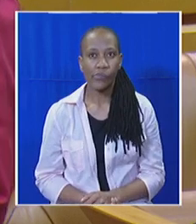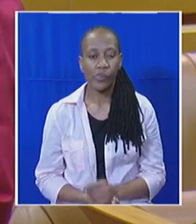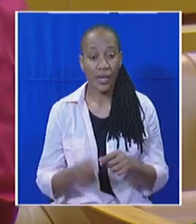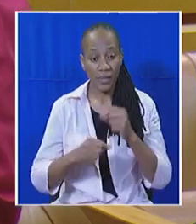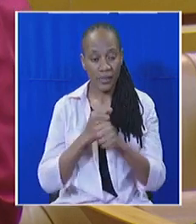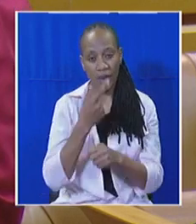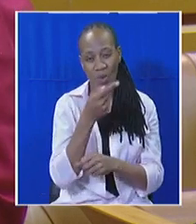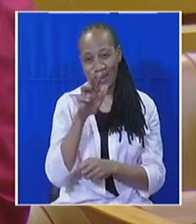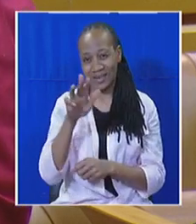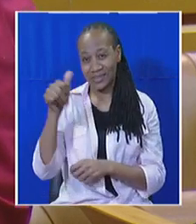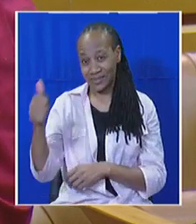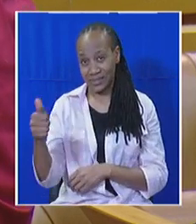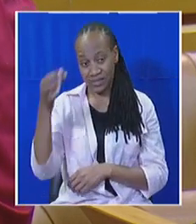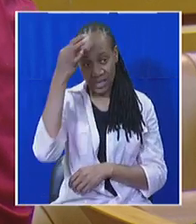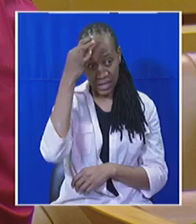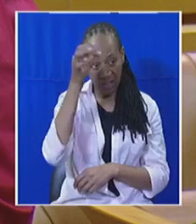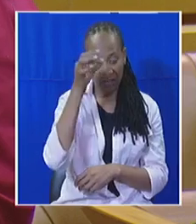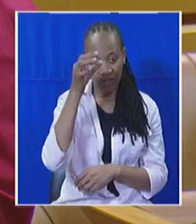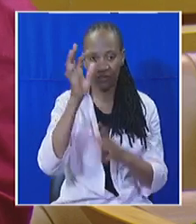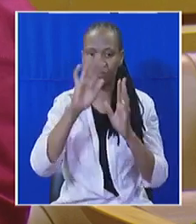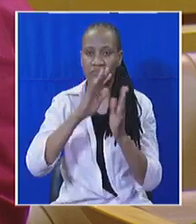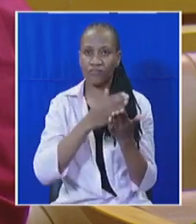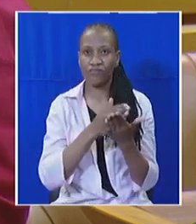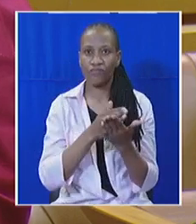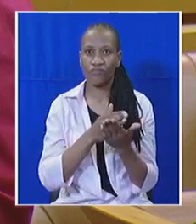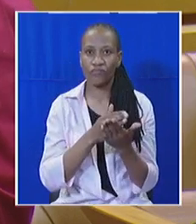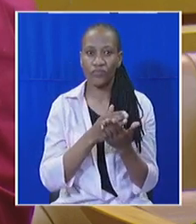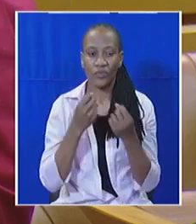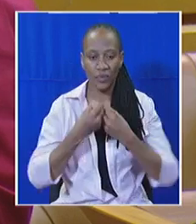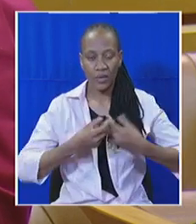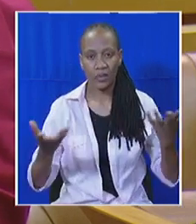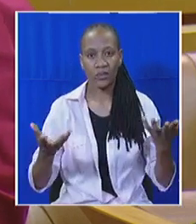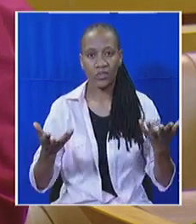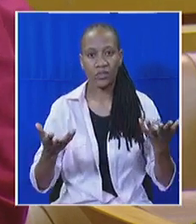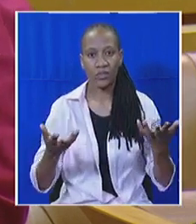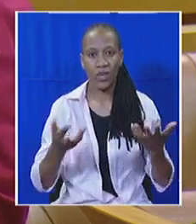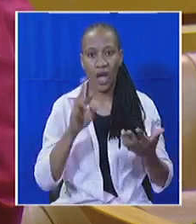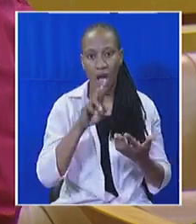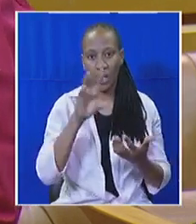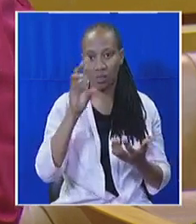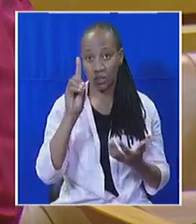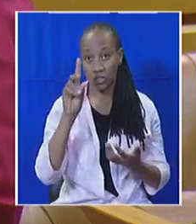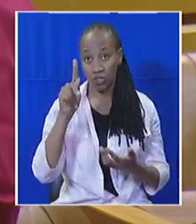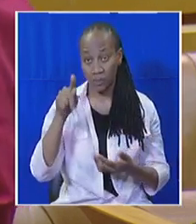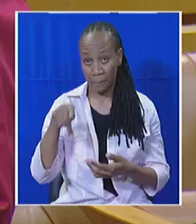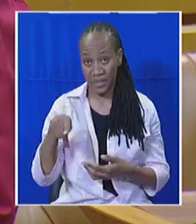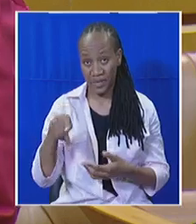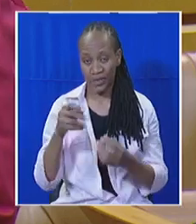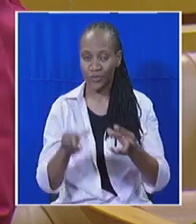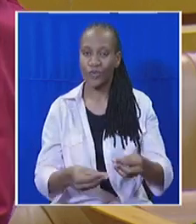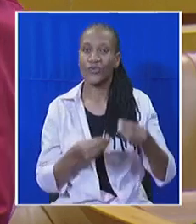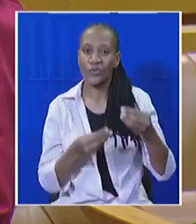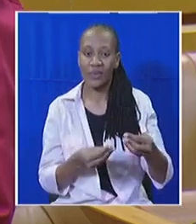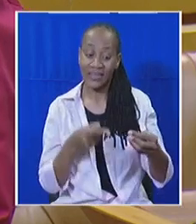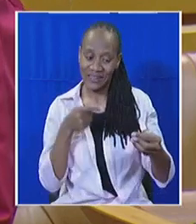1996, government had discarded the RDP, a document which carried the shared aspirations and hopes of